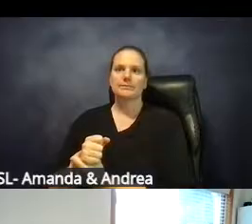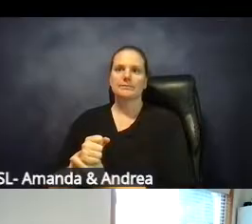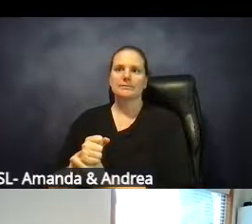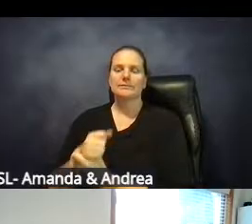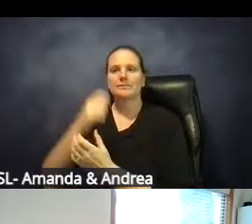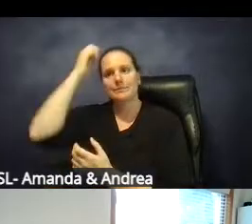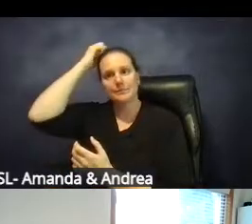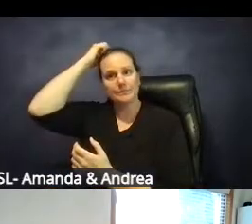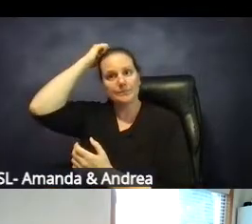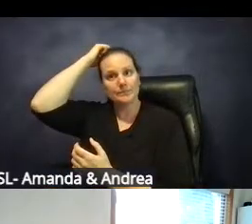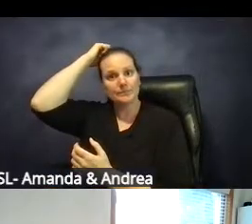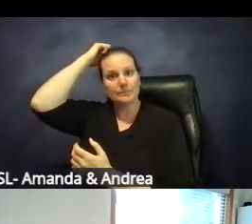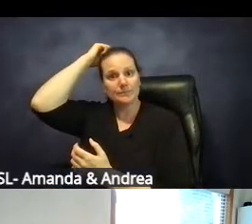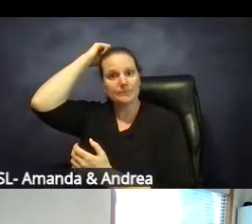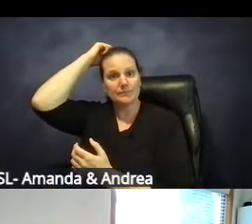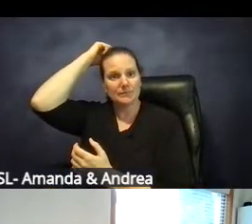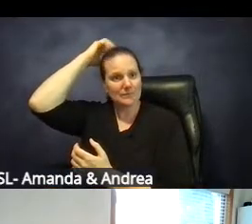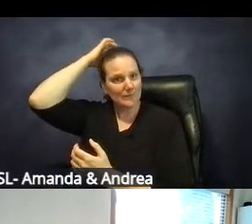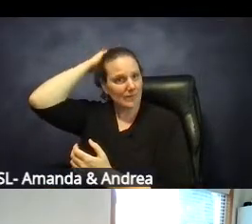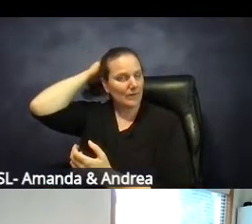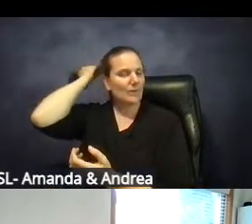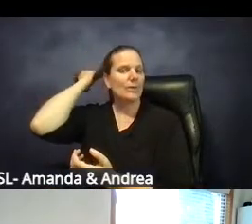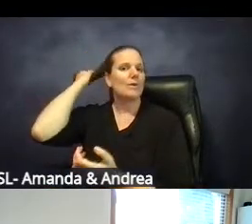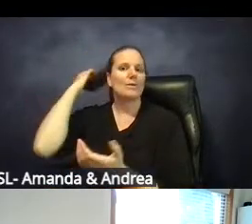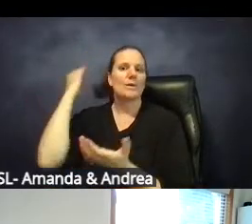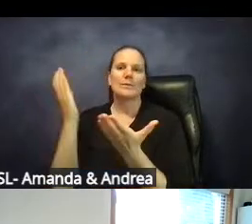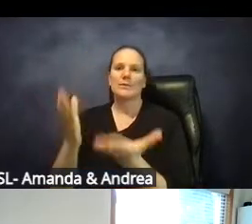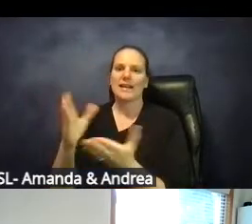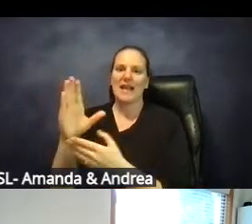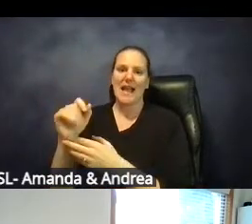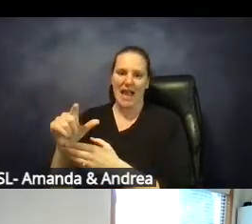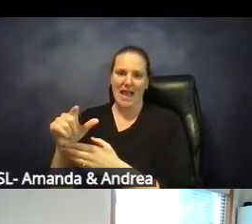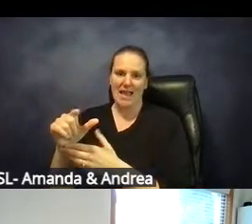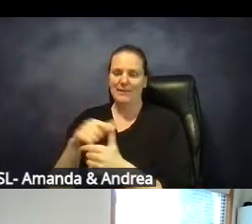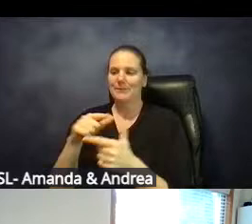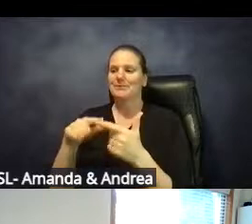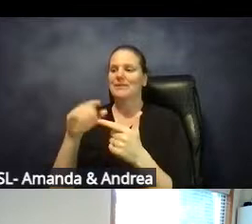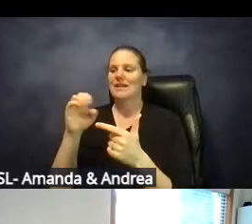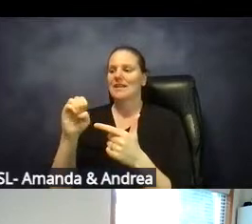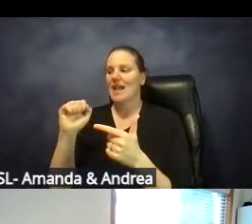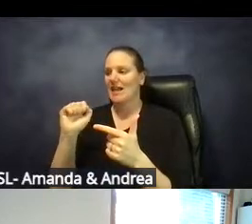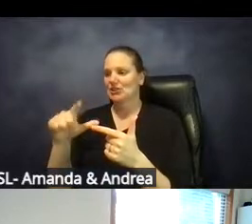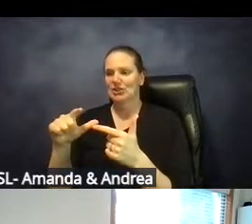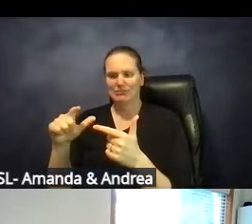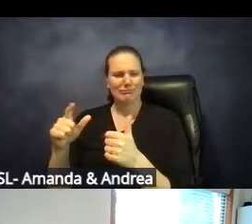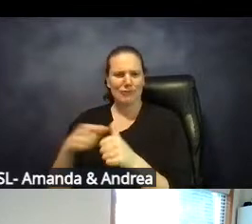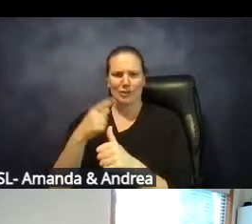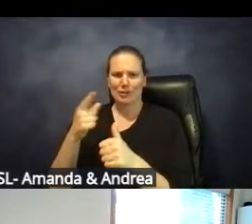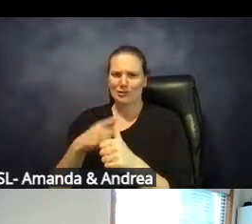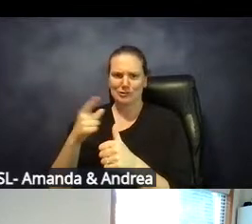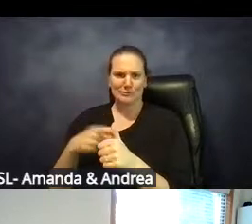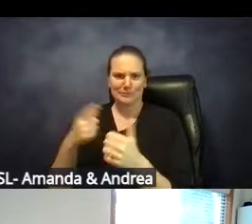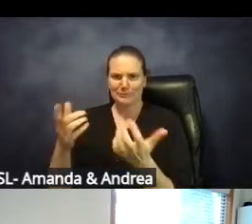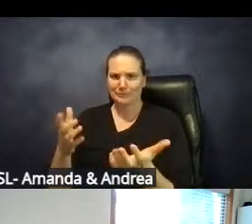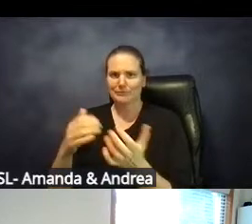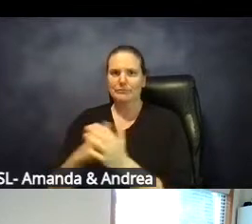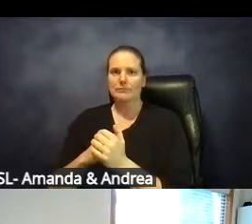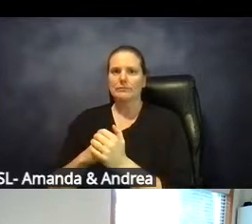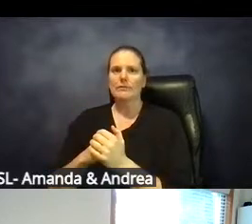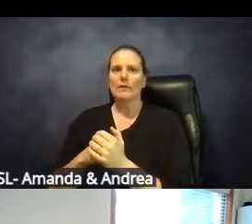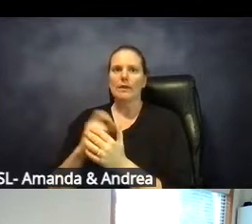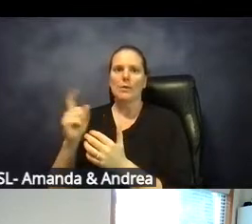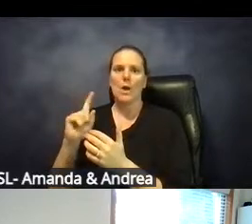this to the CAG and the EAG first and foremost, and where we